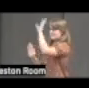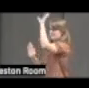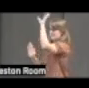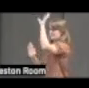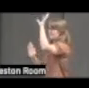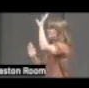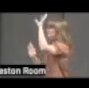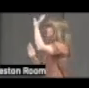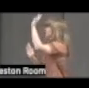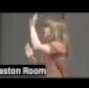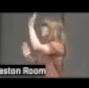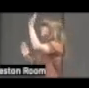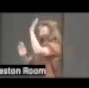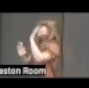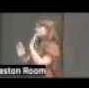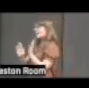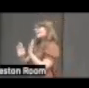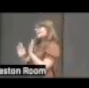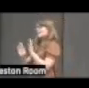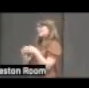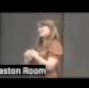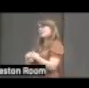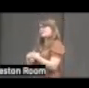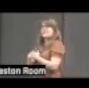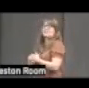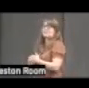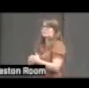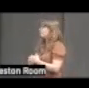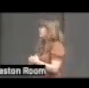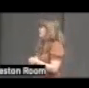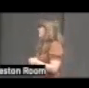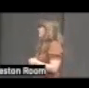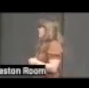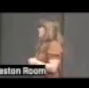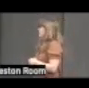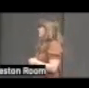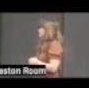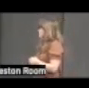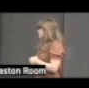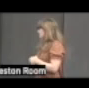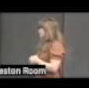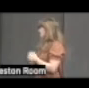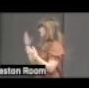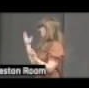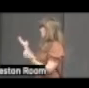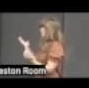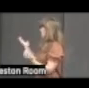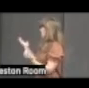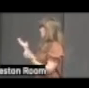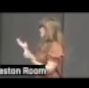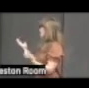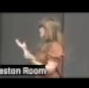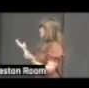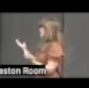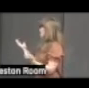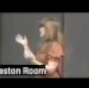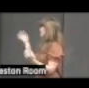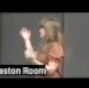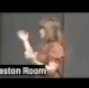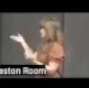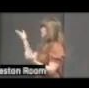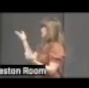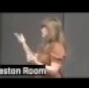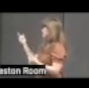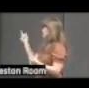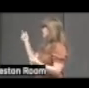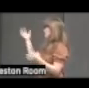who's at the top of the tree. And when she's ready, she'll come down and she'll breed. And so that's how they do it in the wild. And these